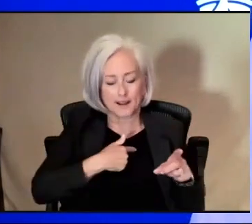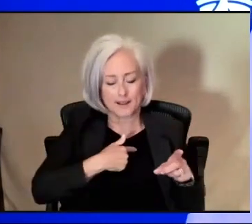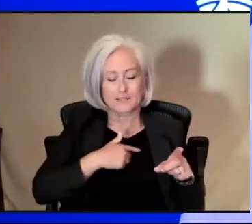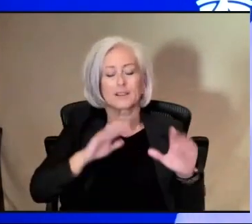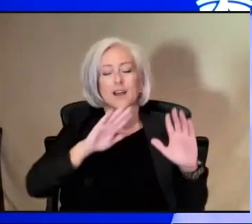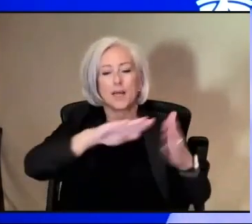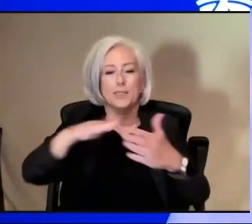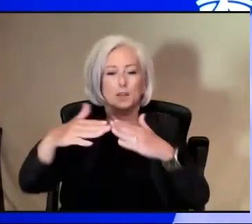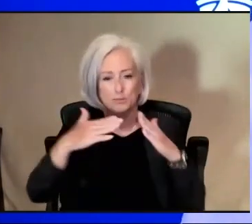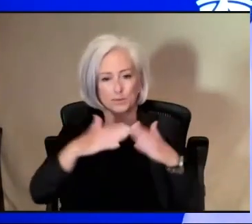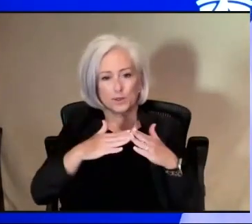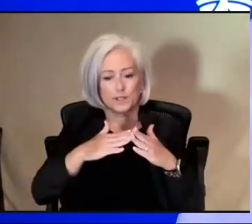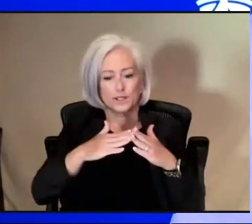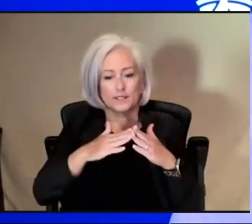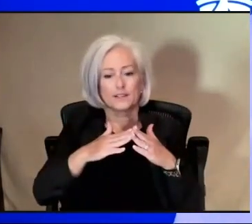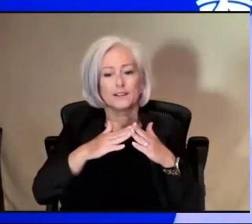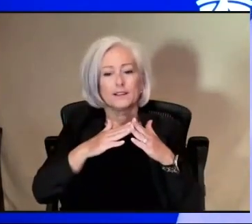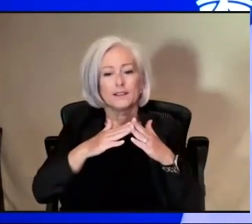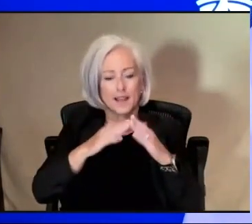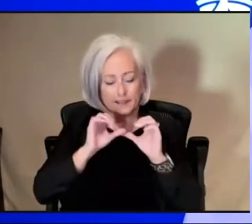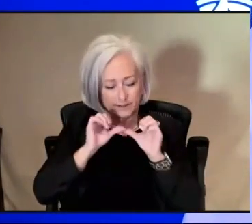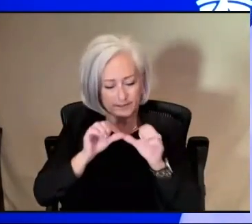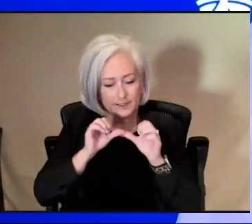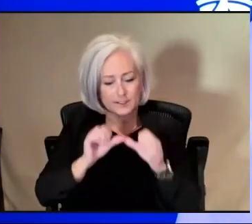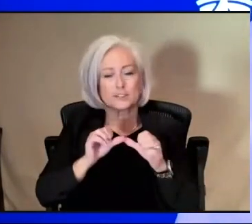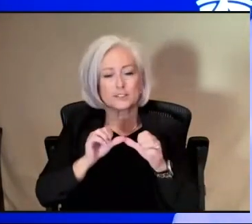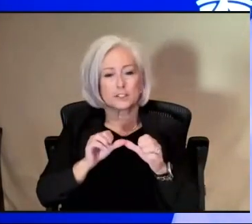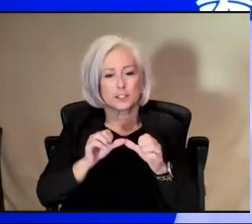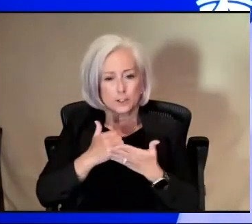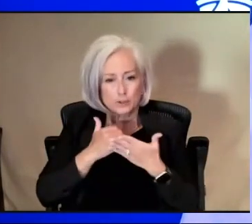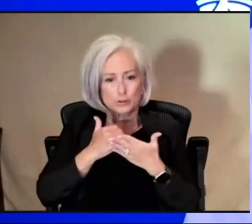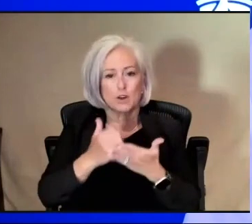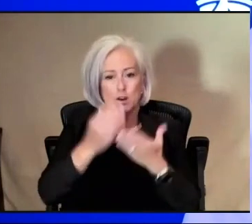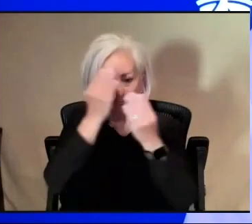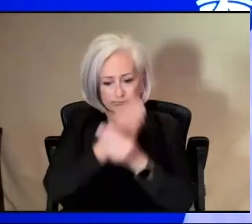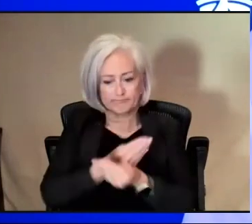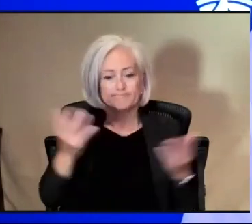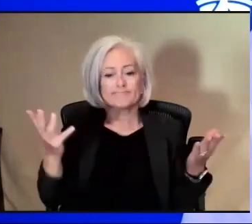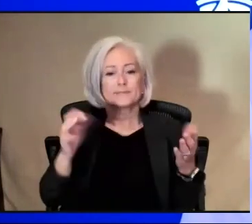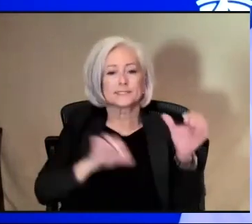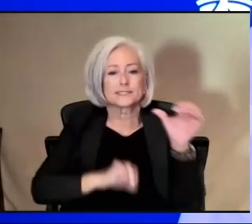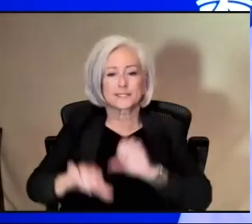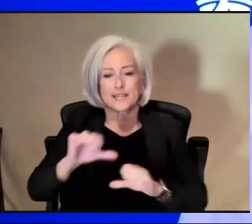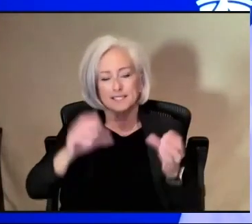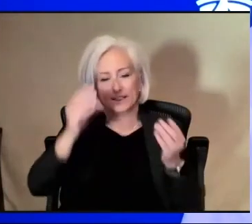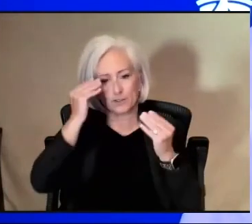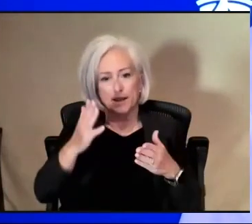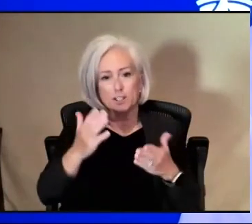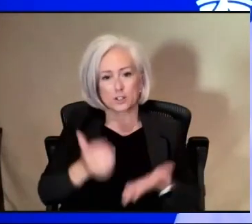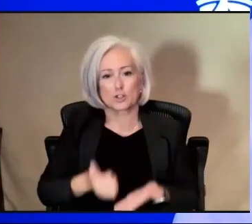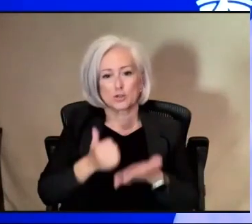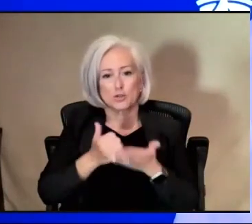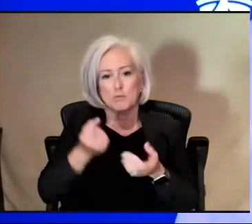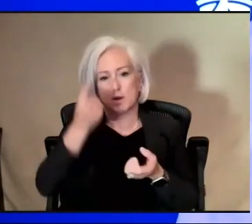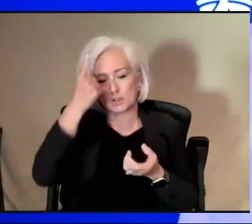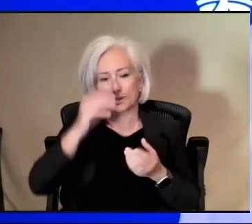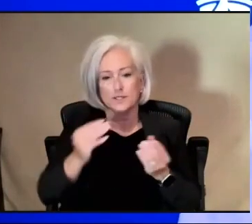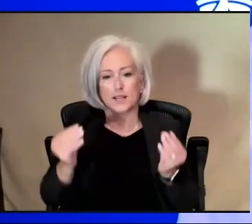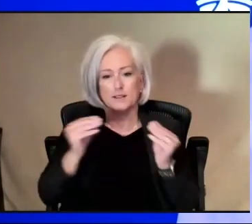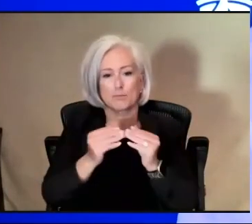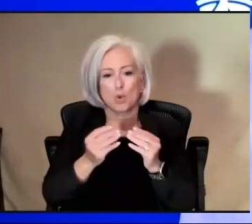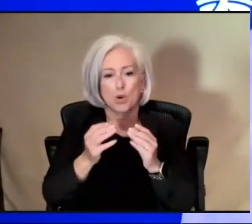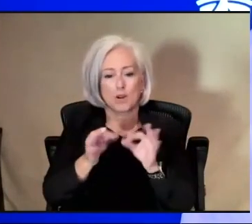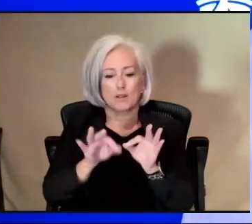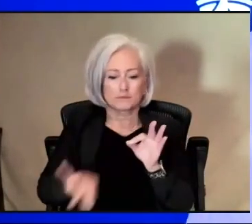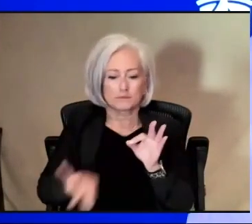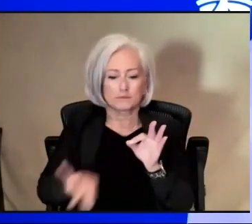work towards continuing to give that scientific information so that it can be easily digested and understood so